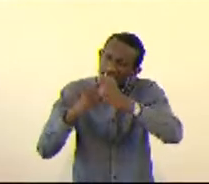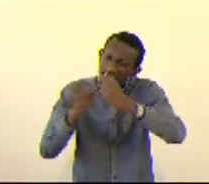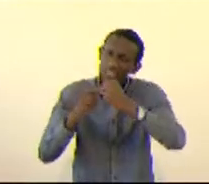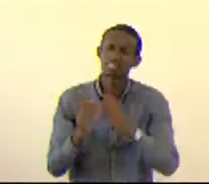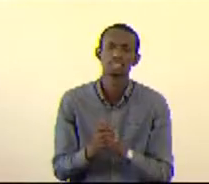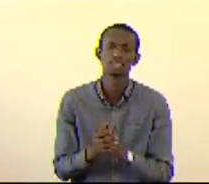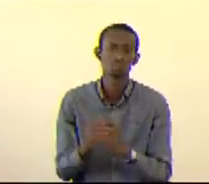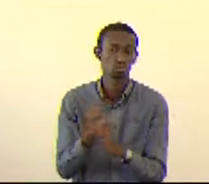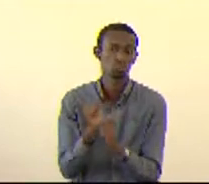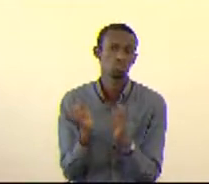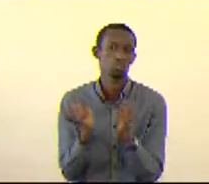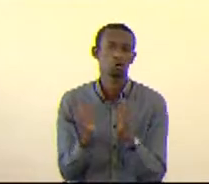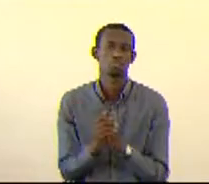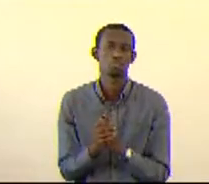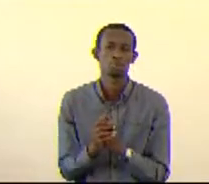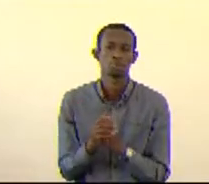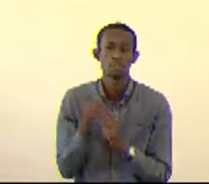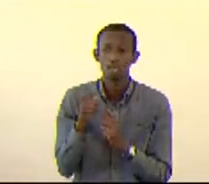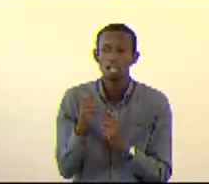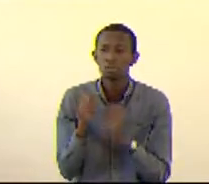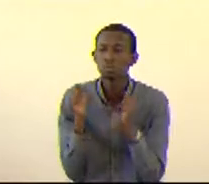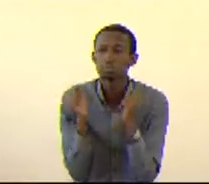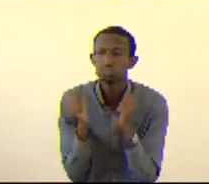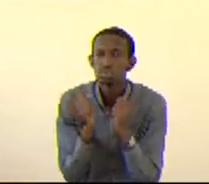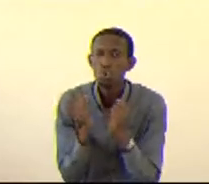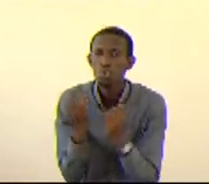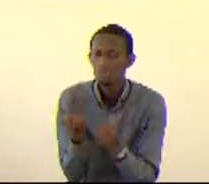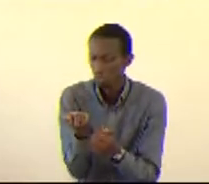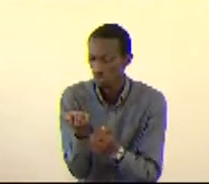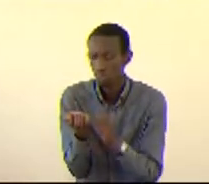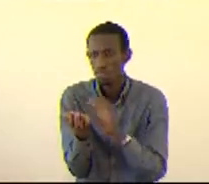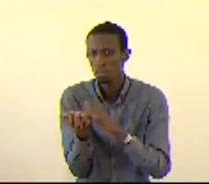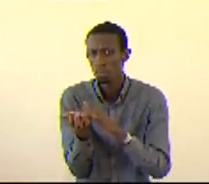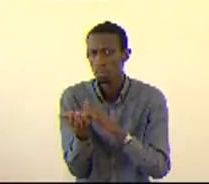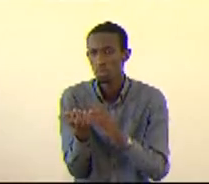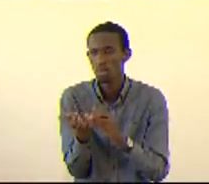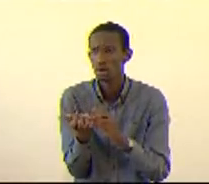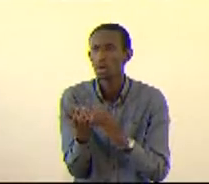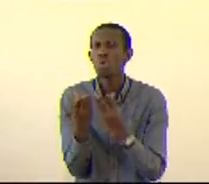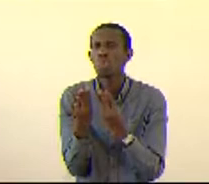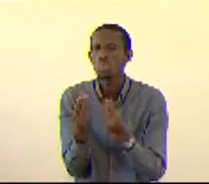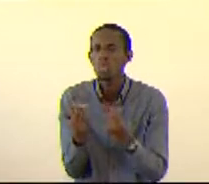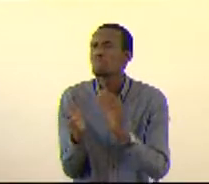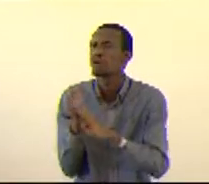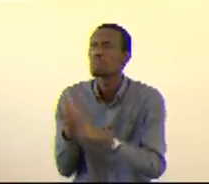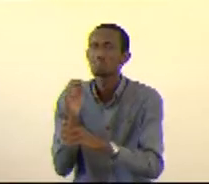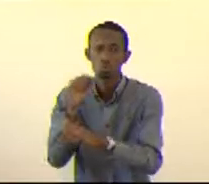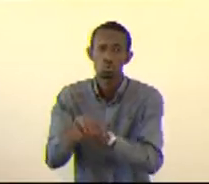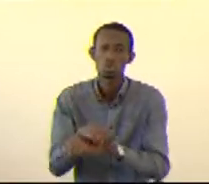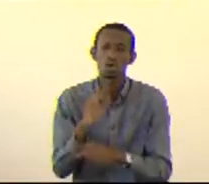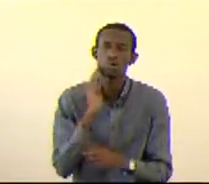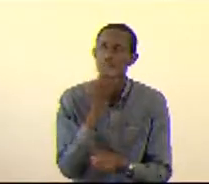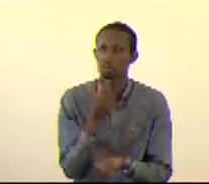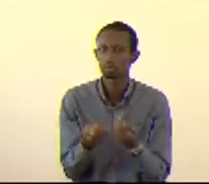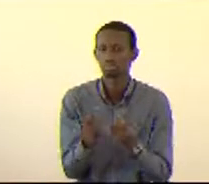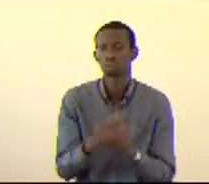hand, that ice will melt faster than water would boil in a saucepan. Okay? And so when it